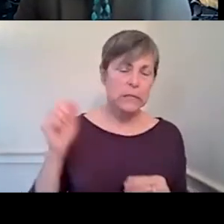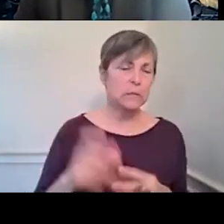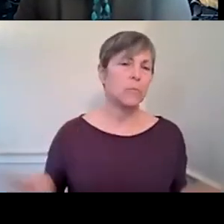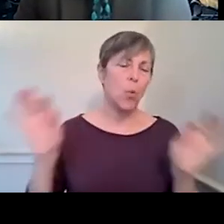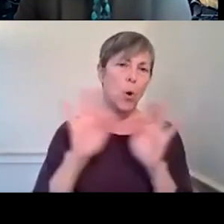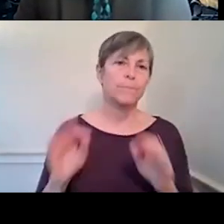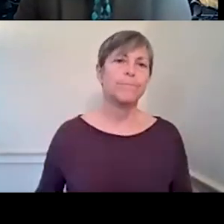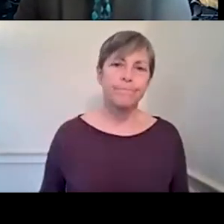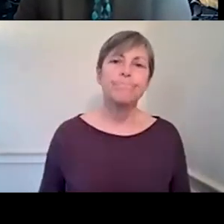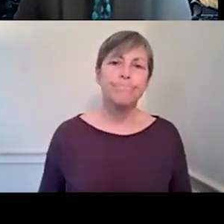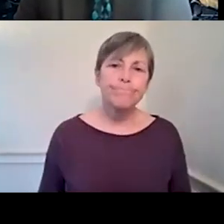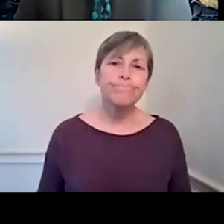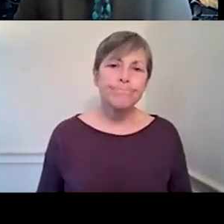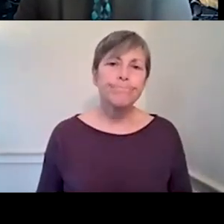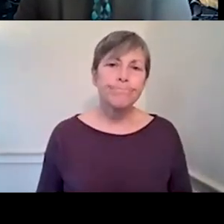Really important.